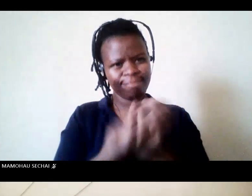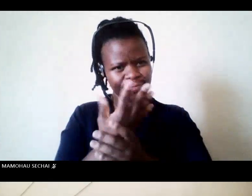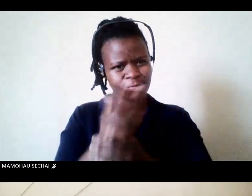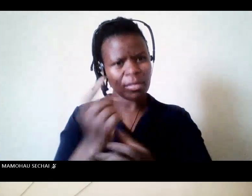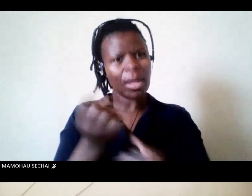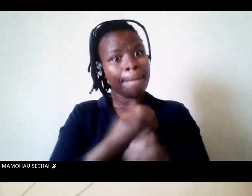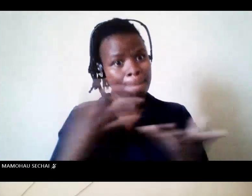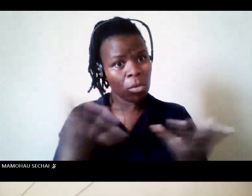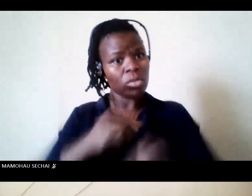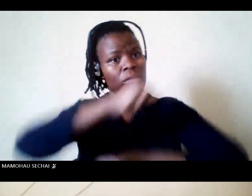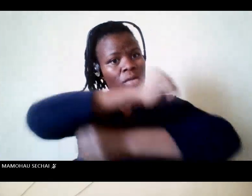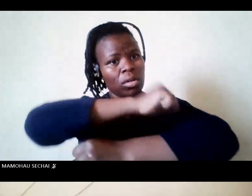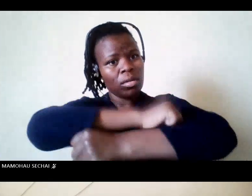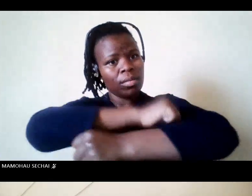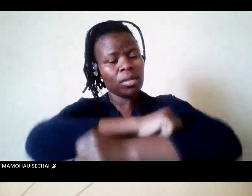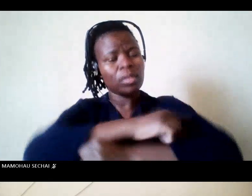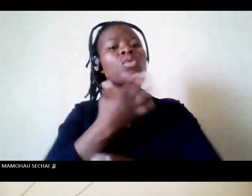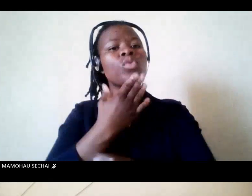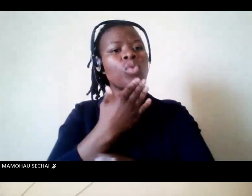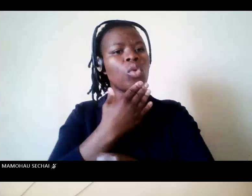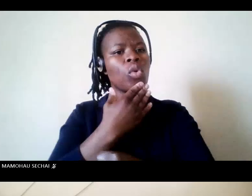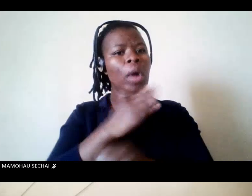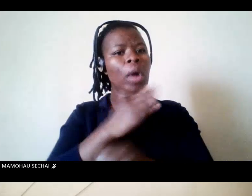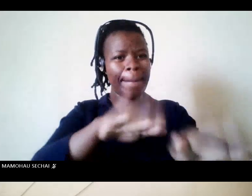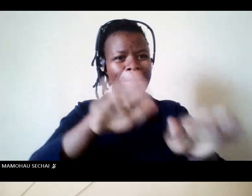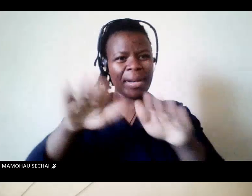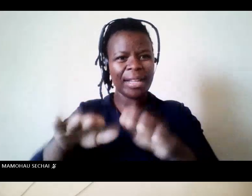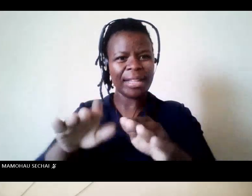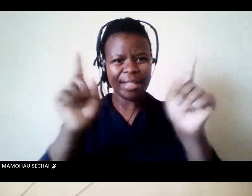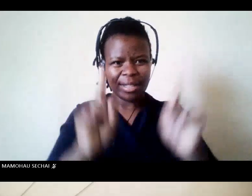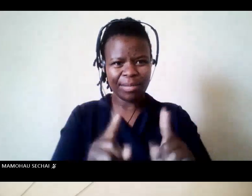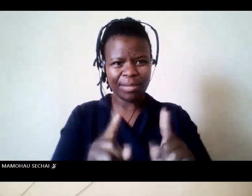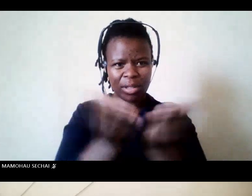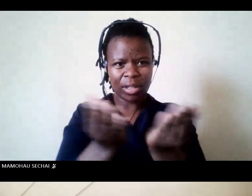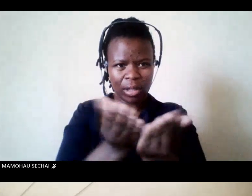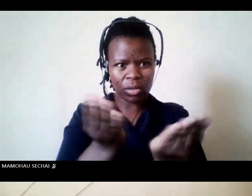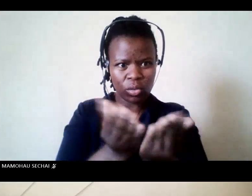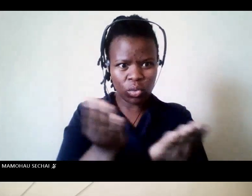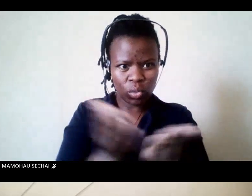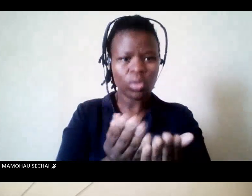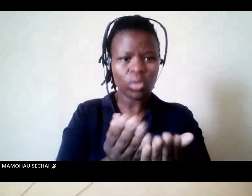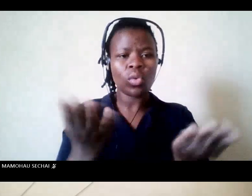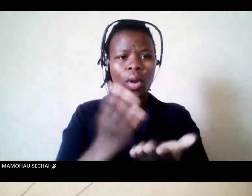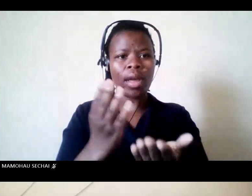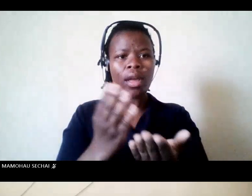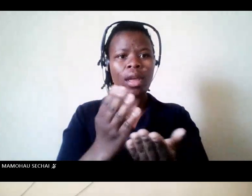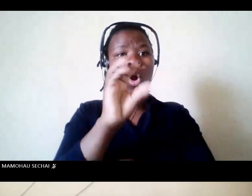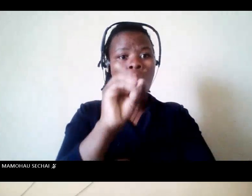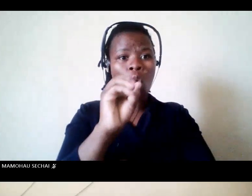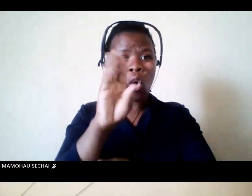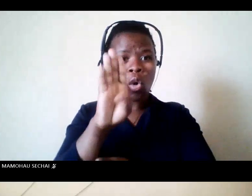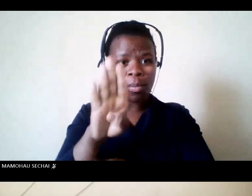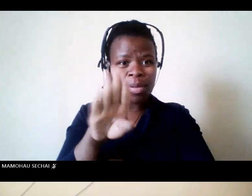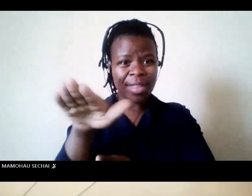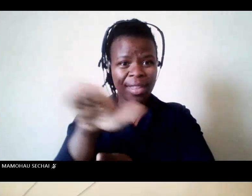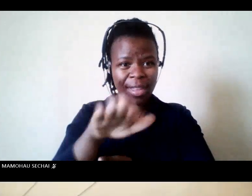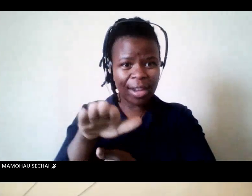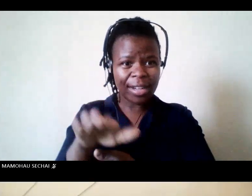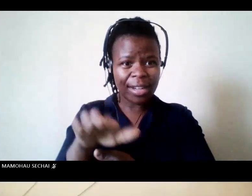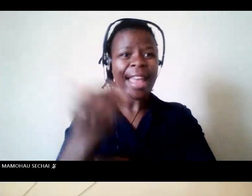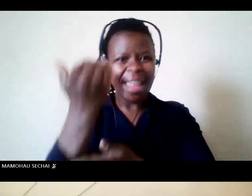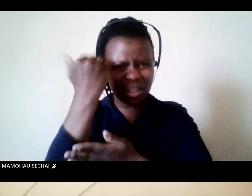learners which are placed at the special school in the Bloemfontein area, they are experiencing the same